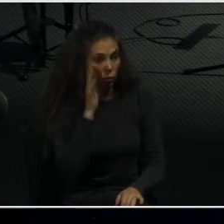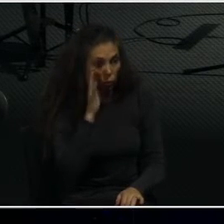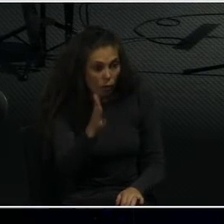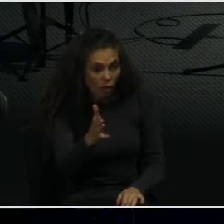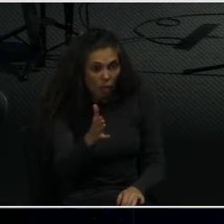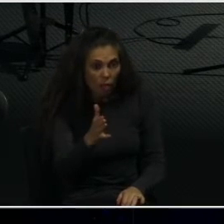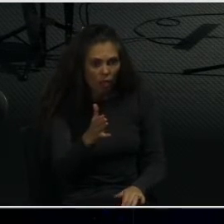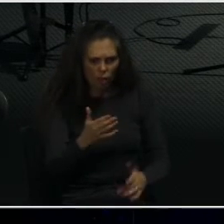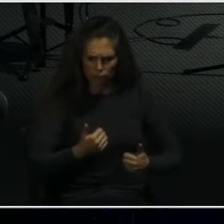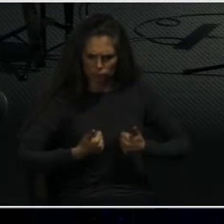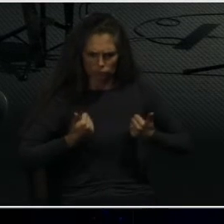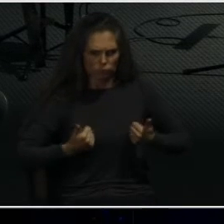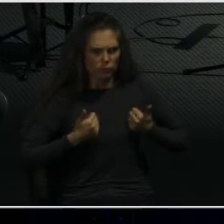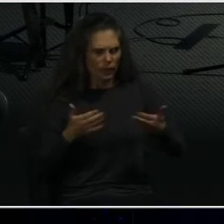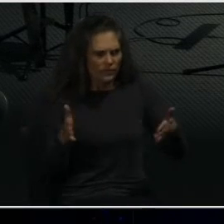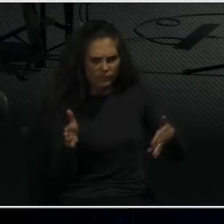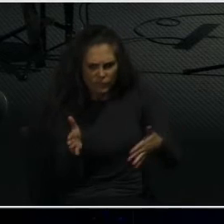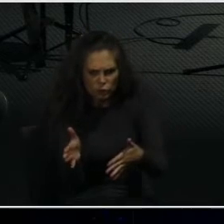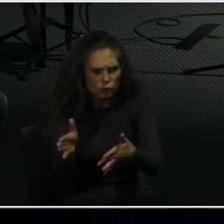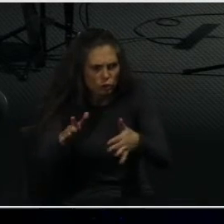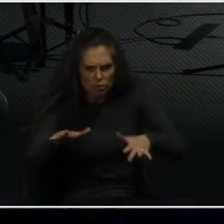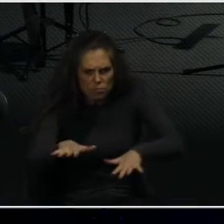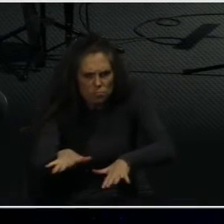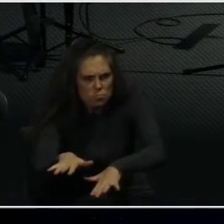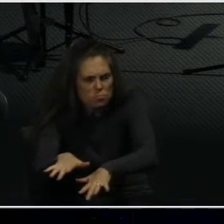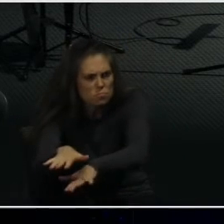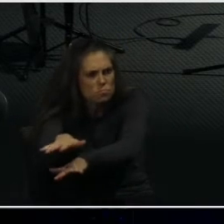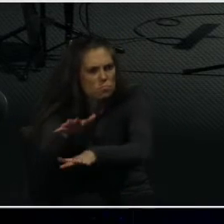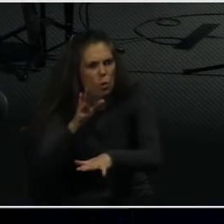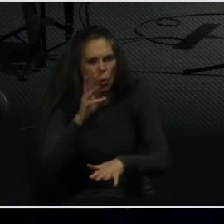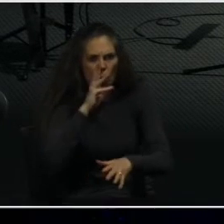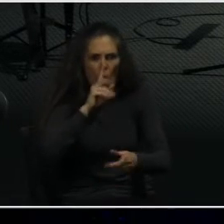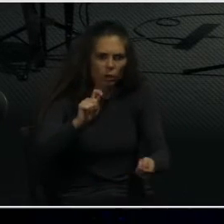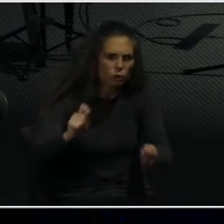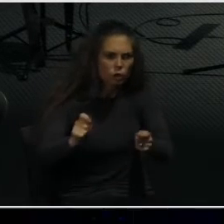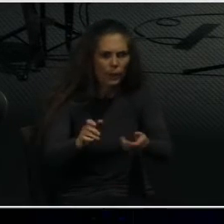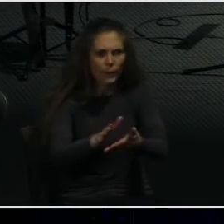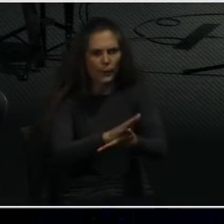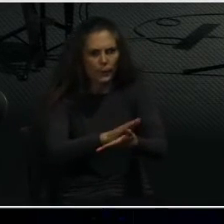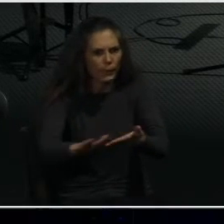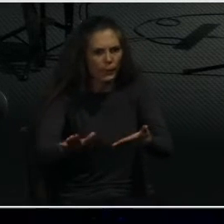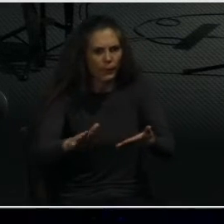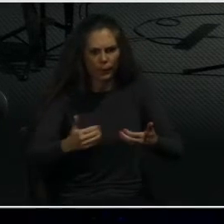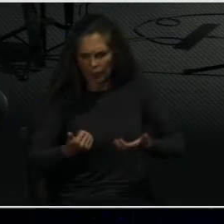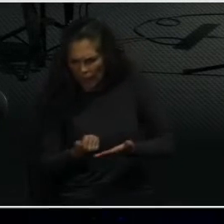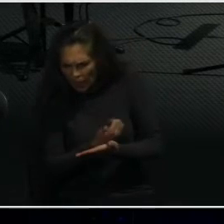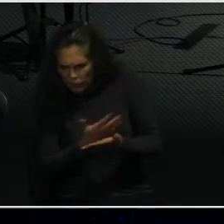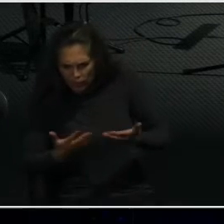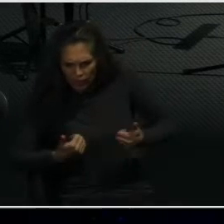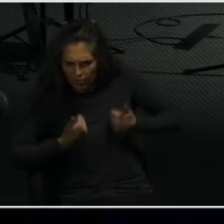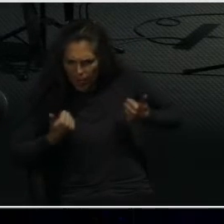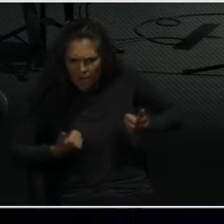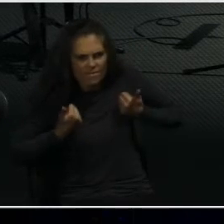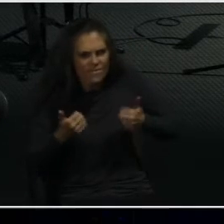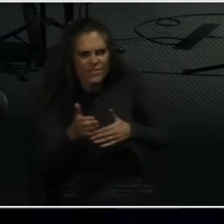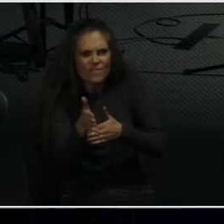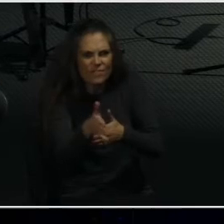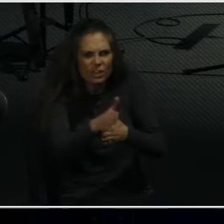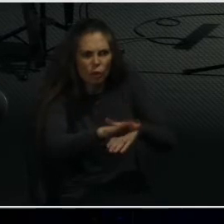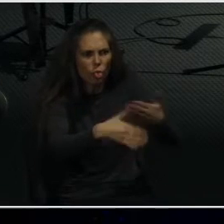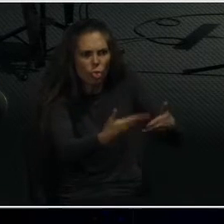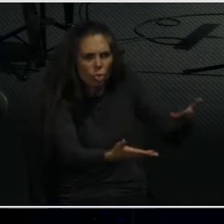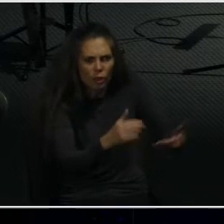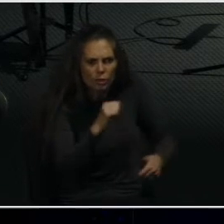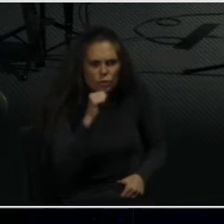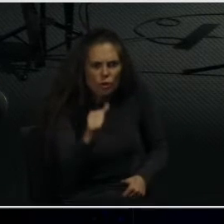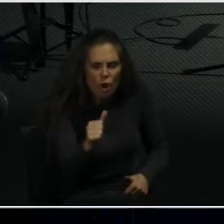the sea may become fresh, so everything will live where the river goes. Fishermen will stand beside the sea. From En Gedi to